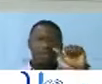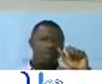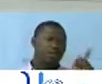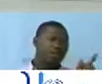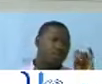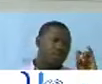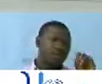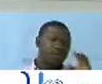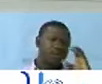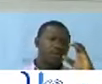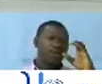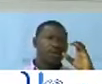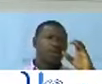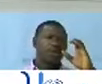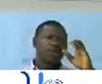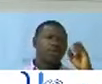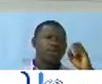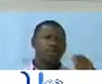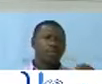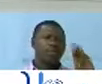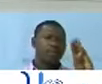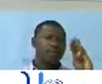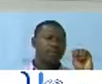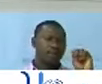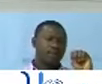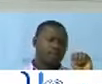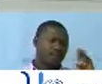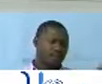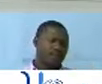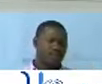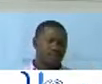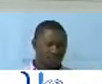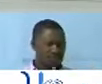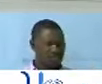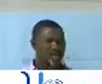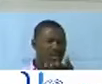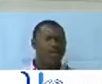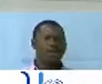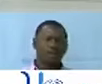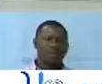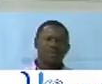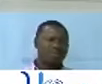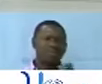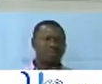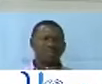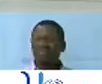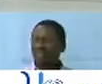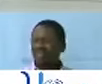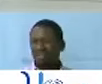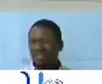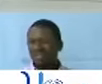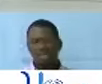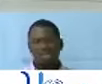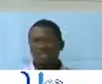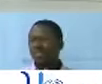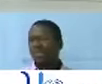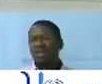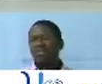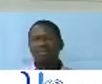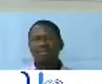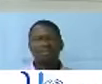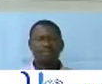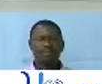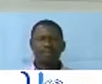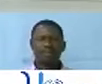was a very sad and helpless moment. Nekkon na jamono bo xamne jamono bu doy war la. as, I mean, I see Mr.